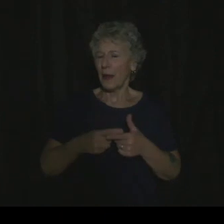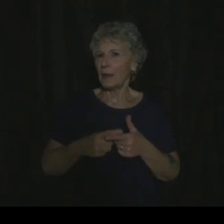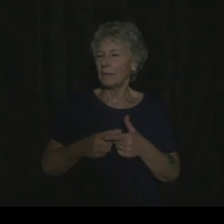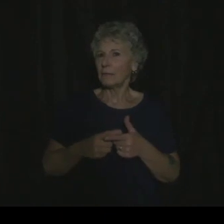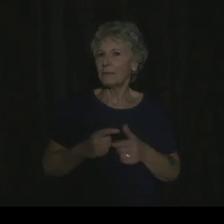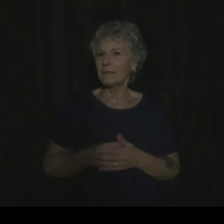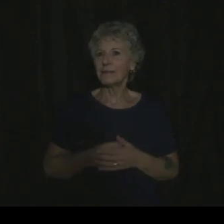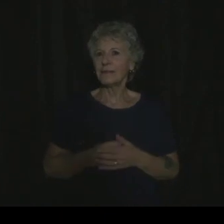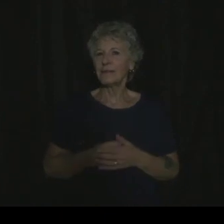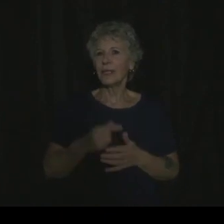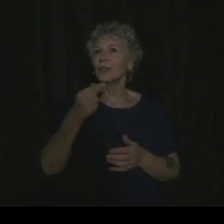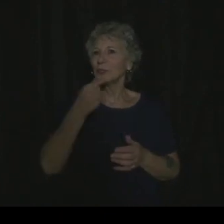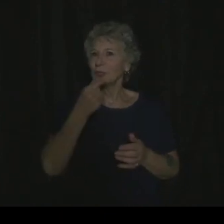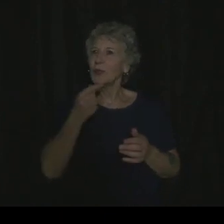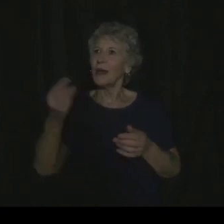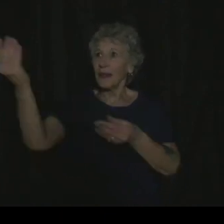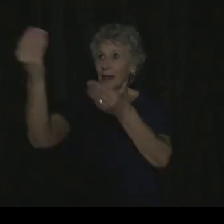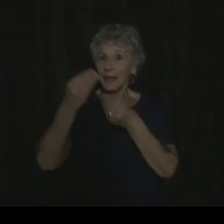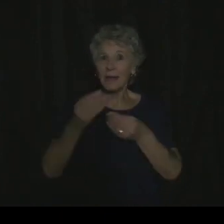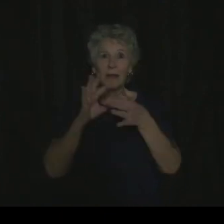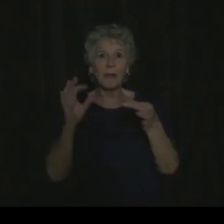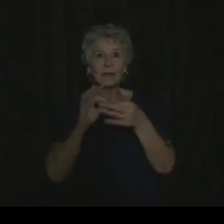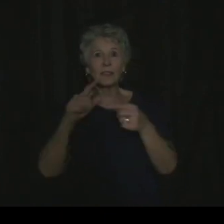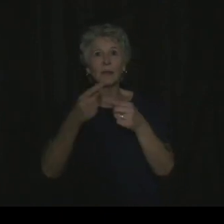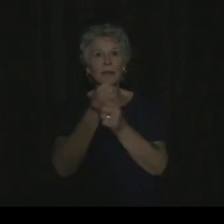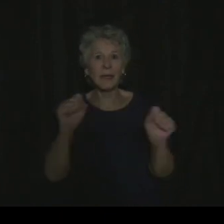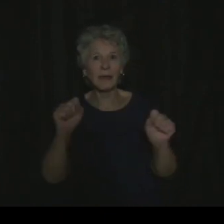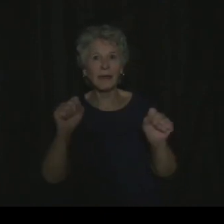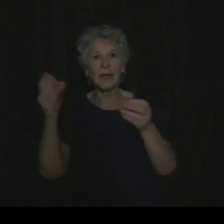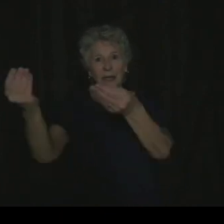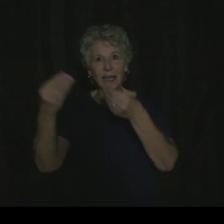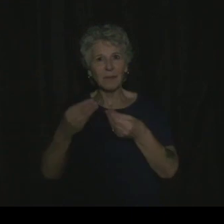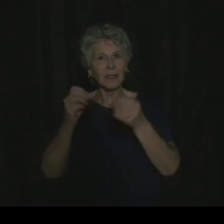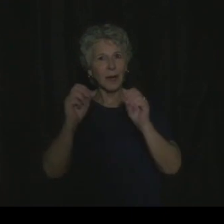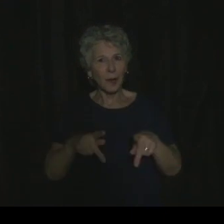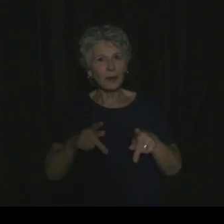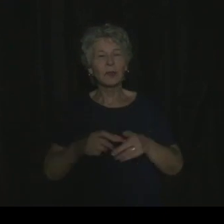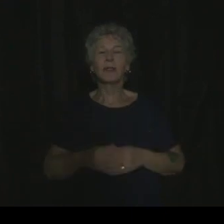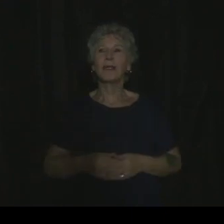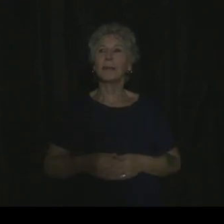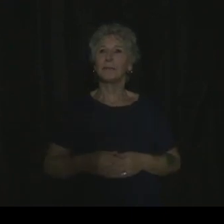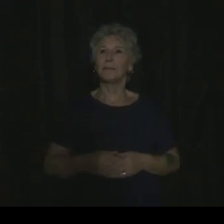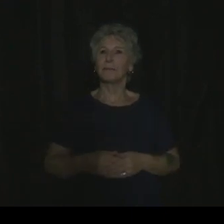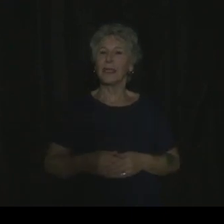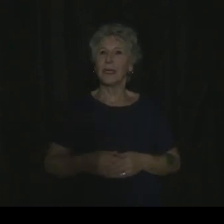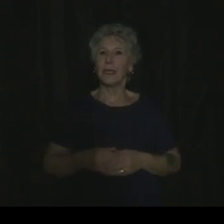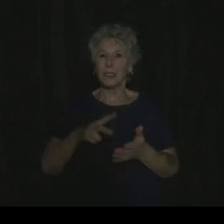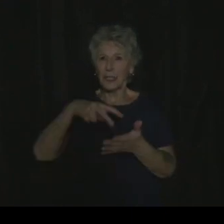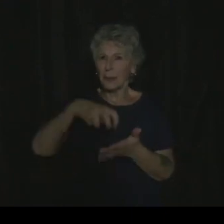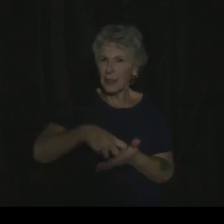thereafter, they gave the message of salvation. It gave me the opportunity, you know, that to get on my